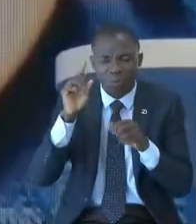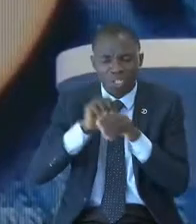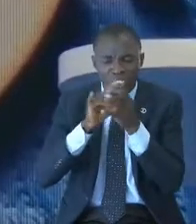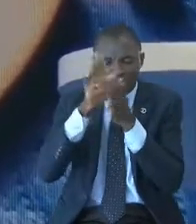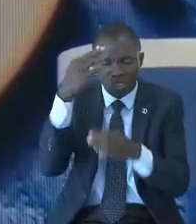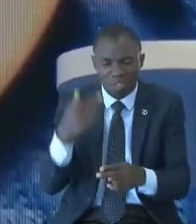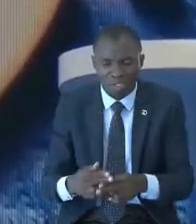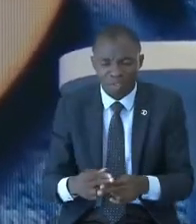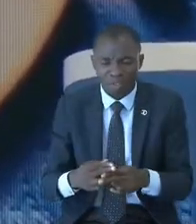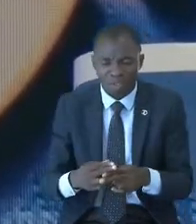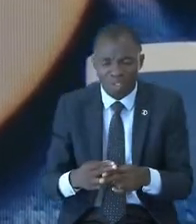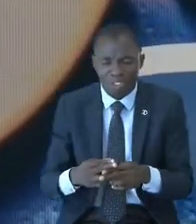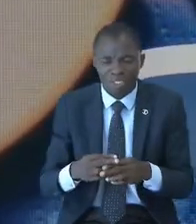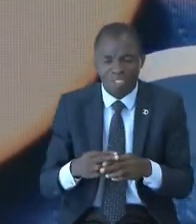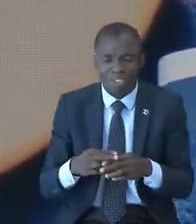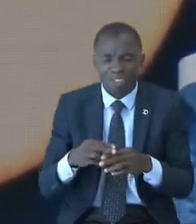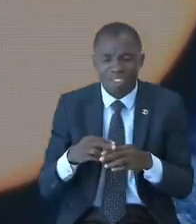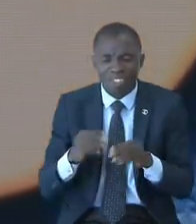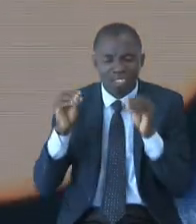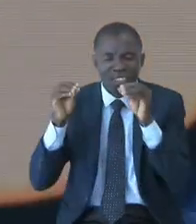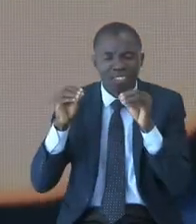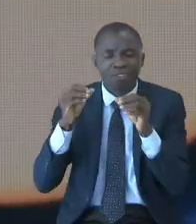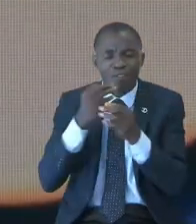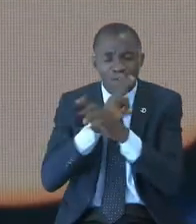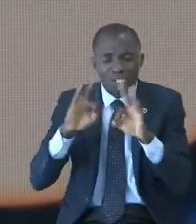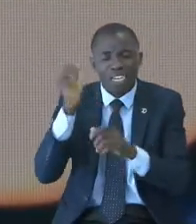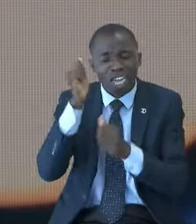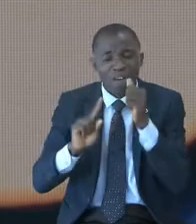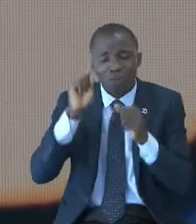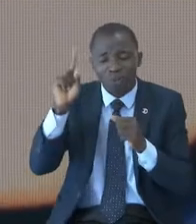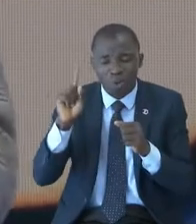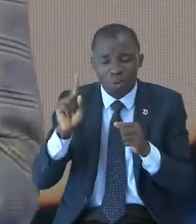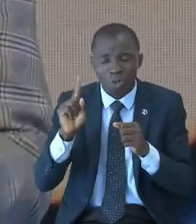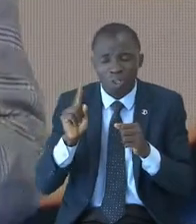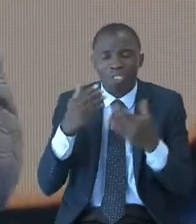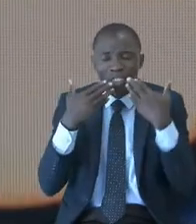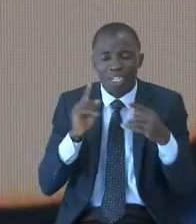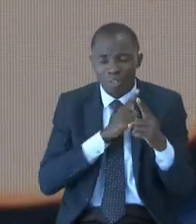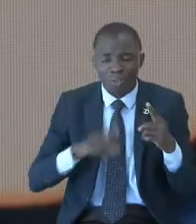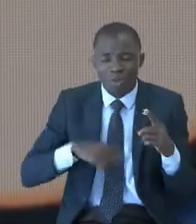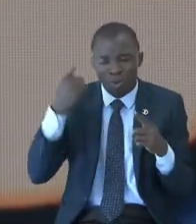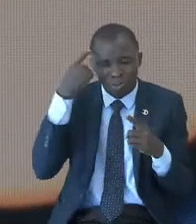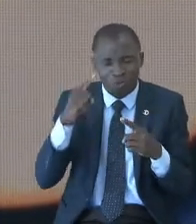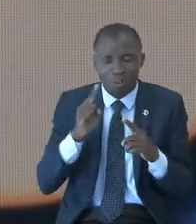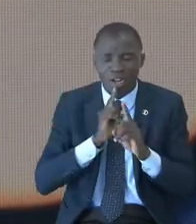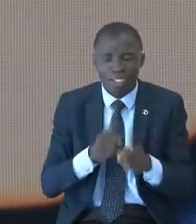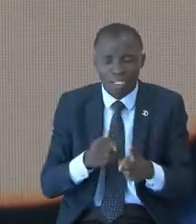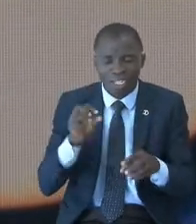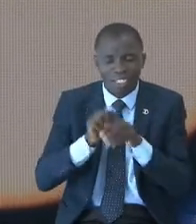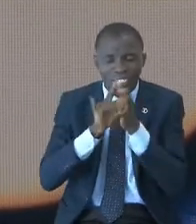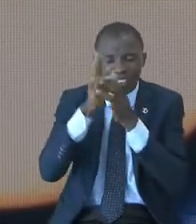everyone, set every captive free. Thank you, Lord, for the answer.